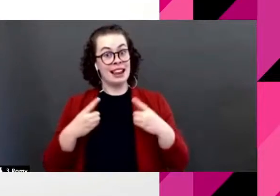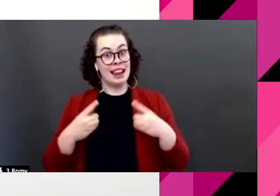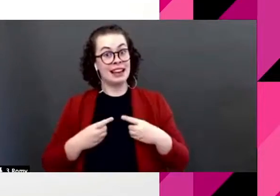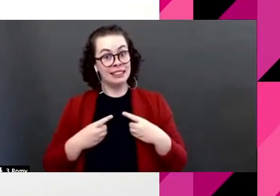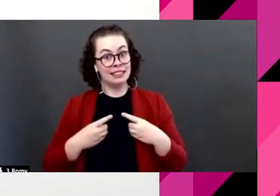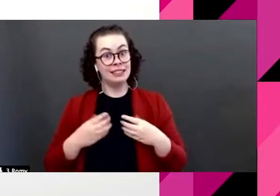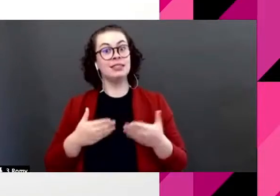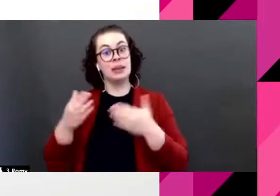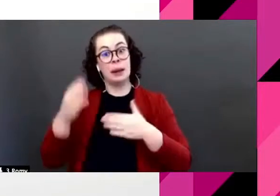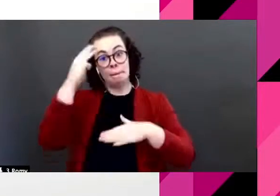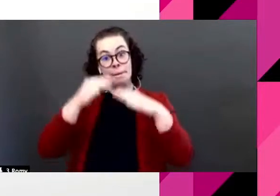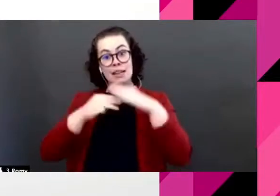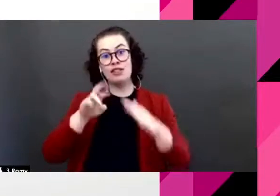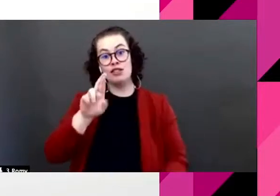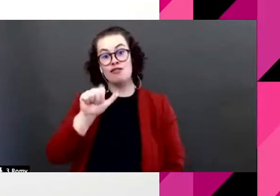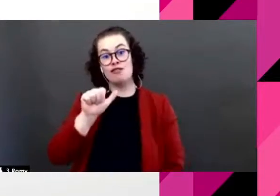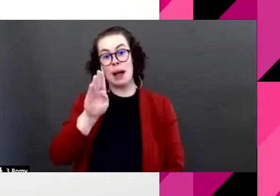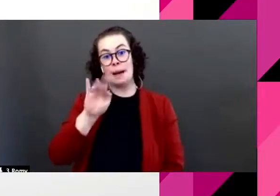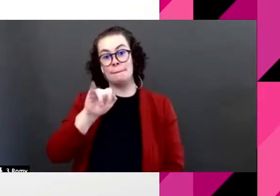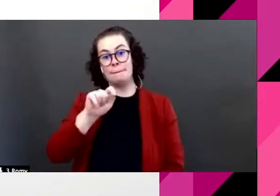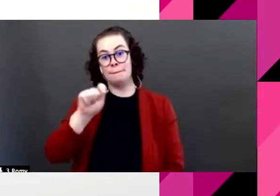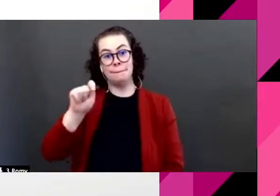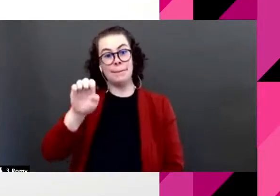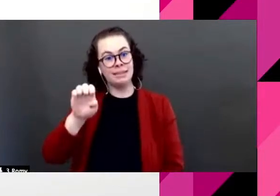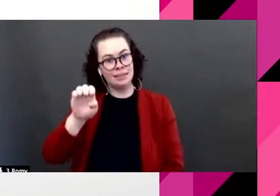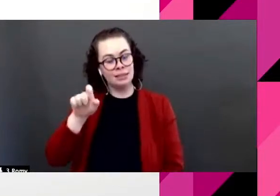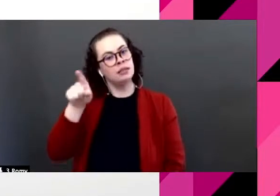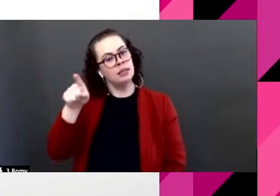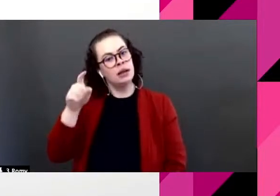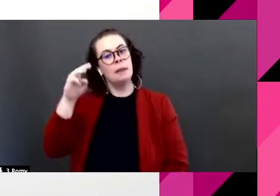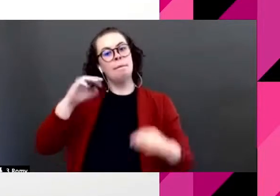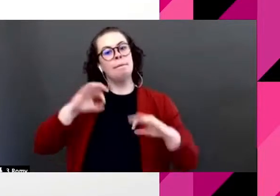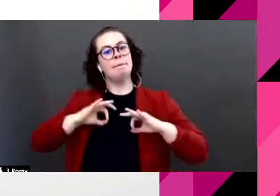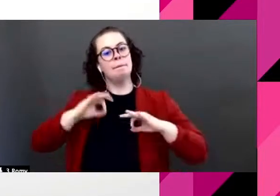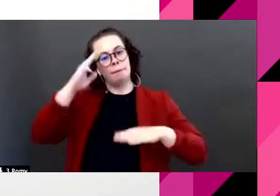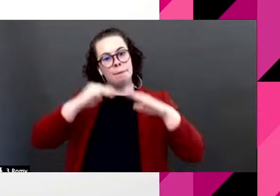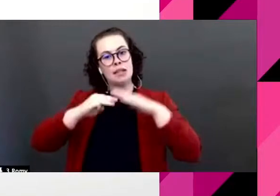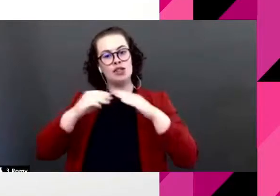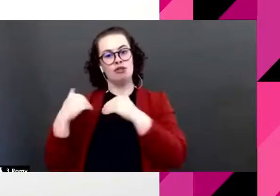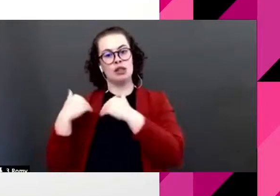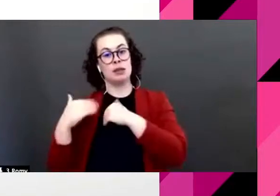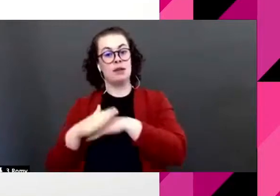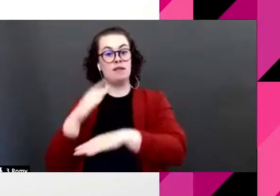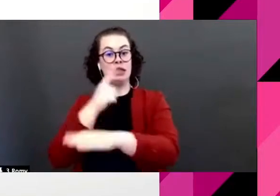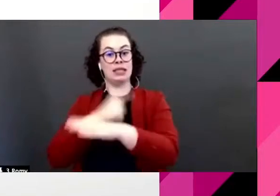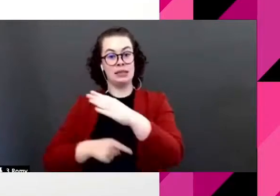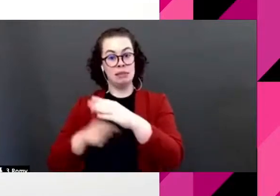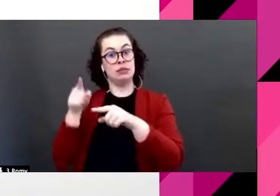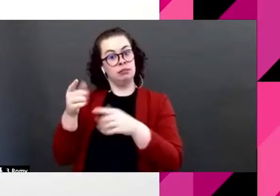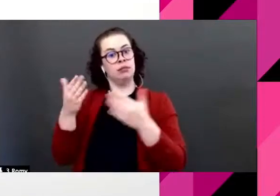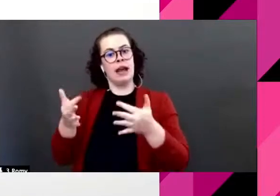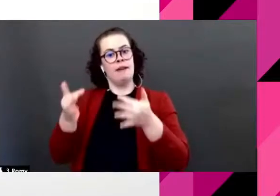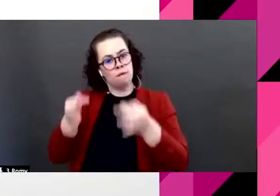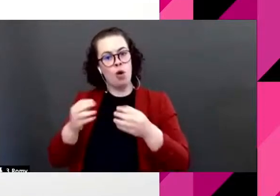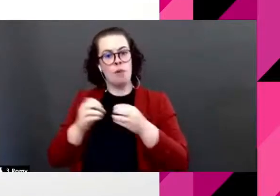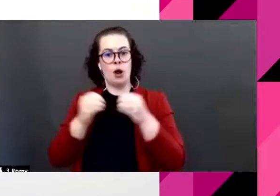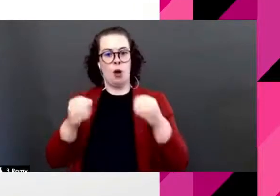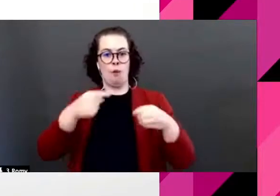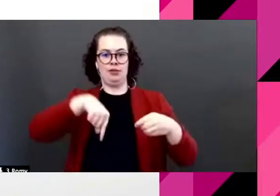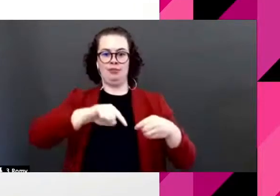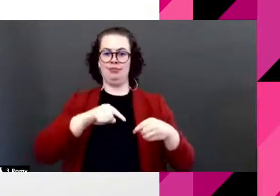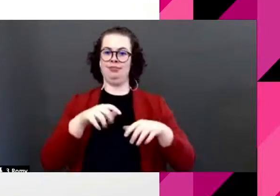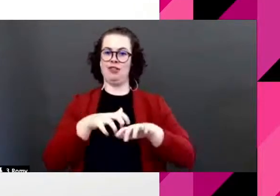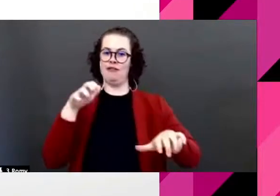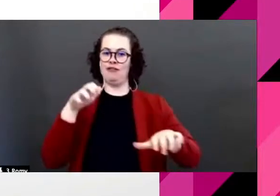invite Minister Rabbit, Minister of State with Responsibility for Disability, to formally open our